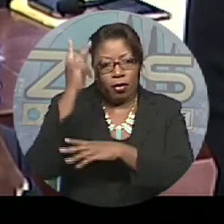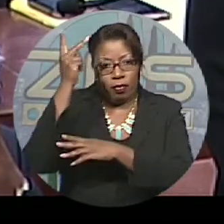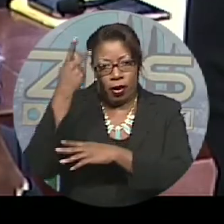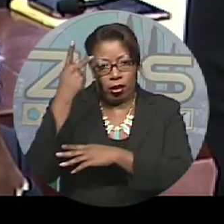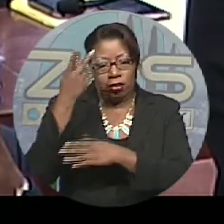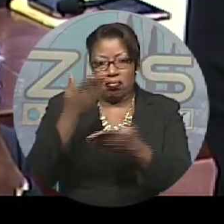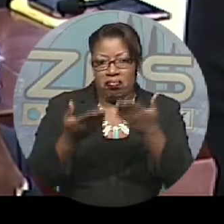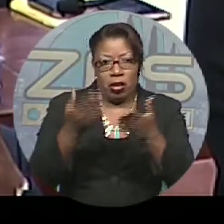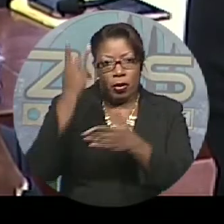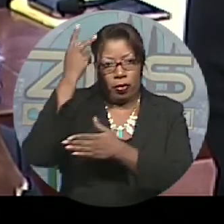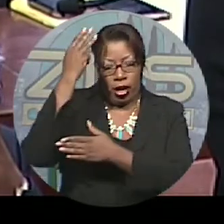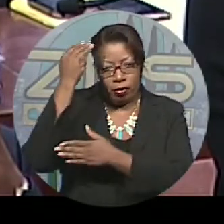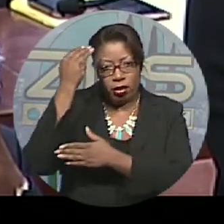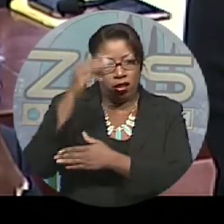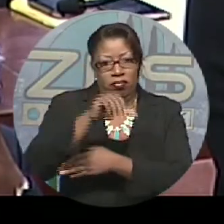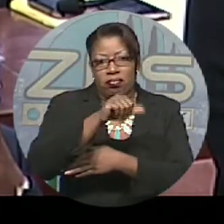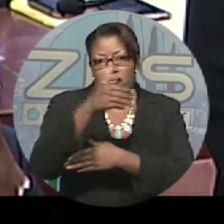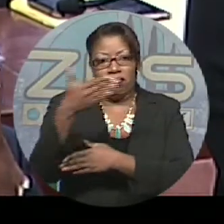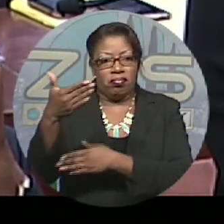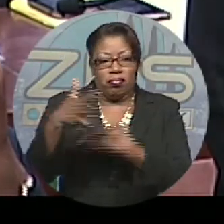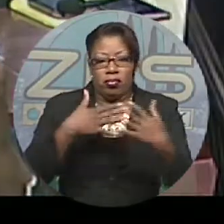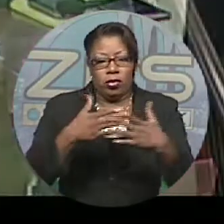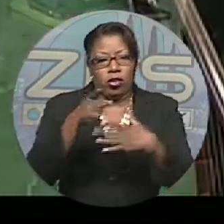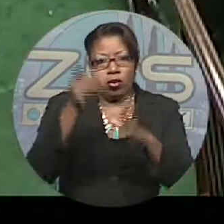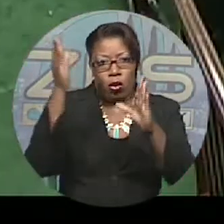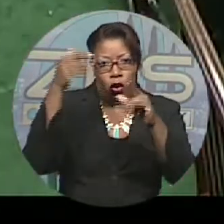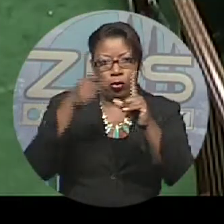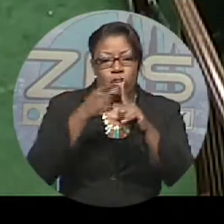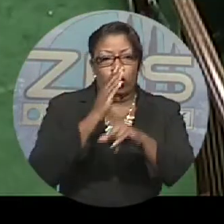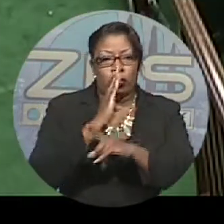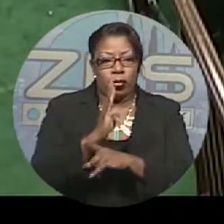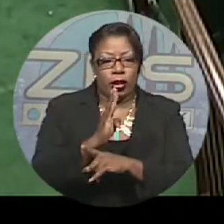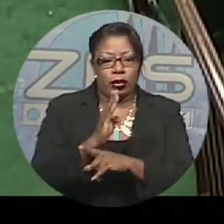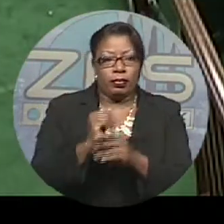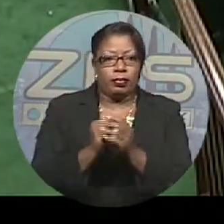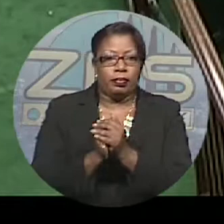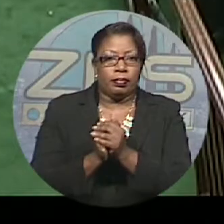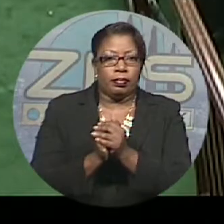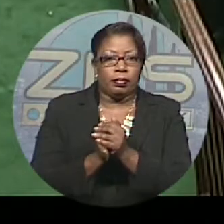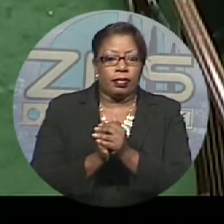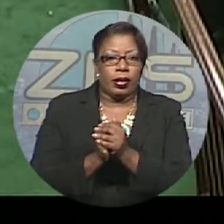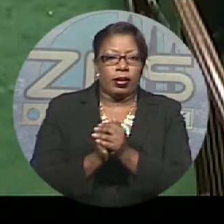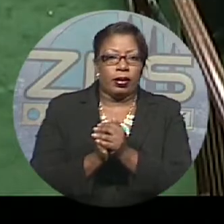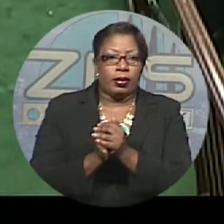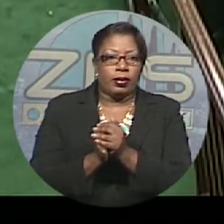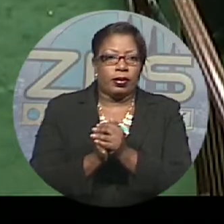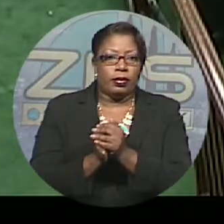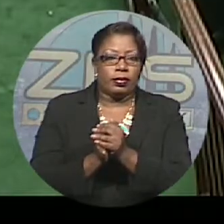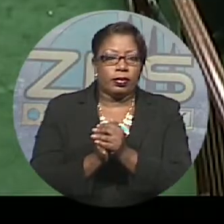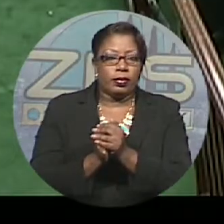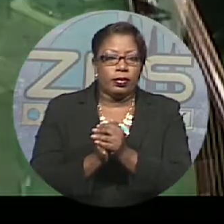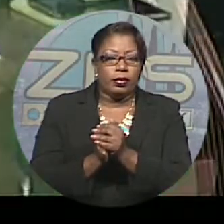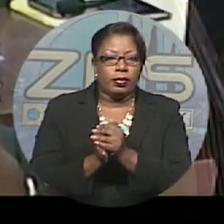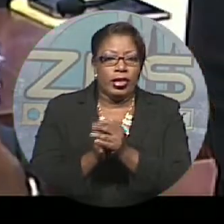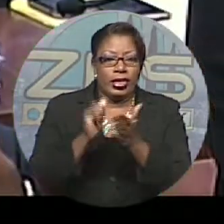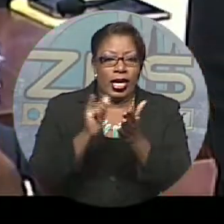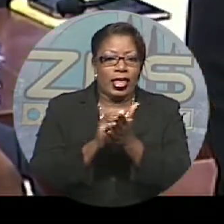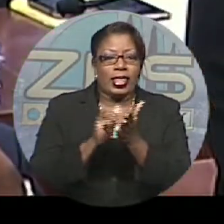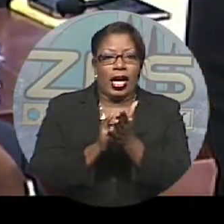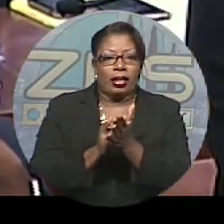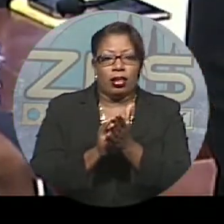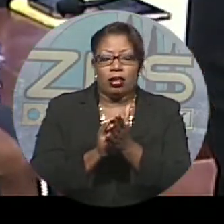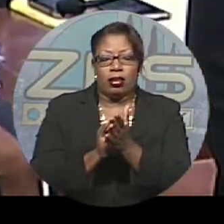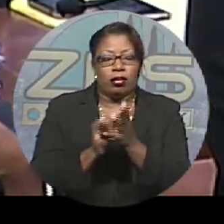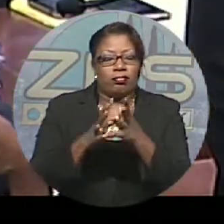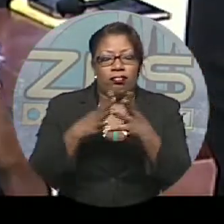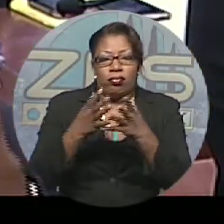a prime minister, as anything that they hope to become. Because that is probably the most important